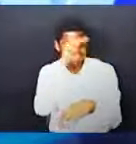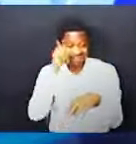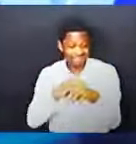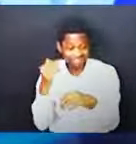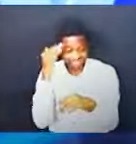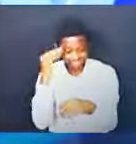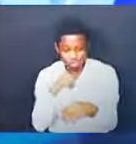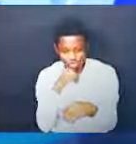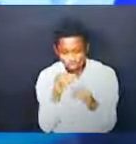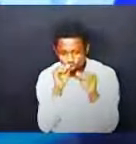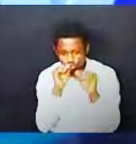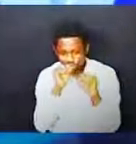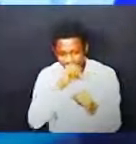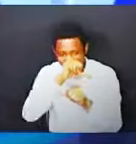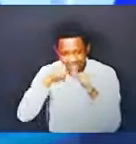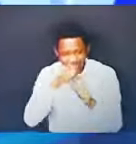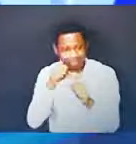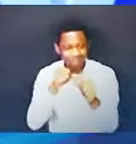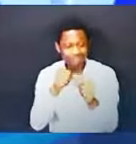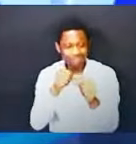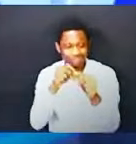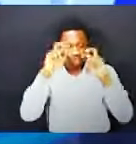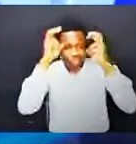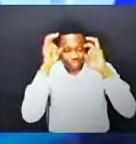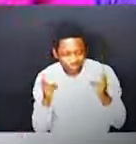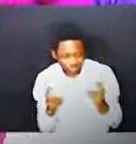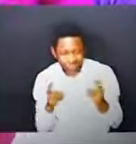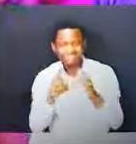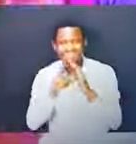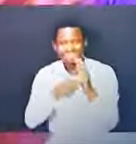topics, you pray about it.